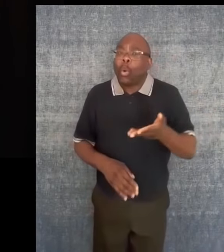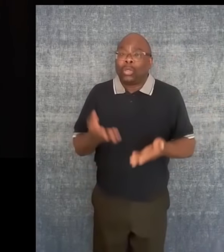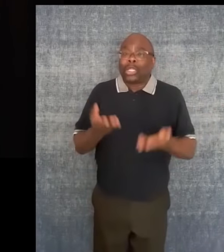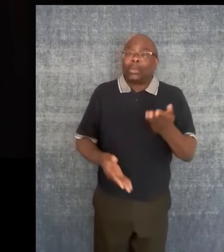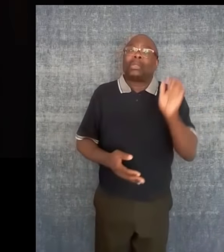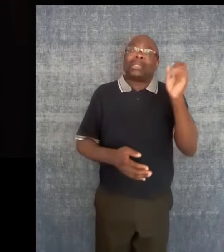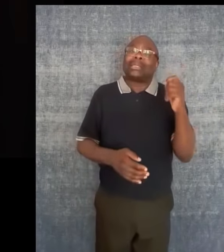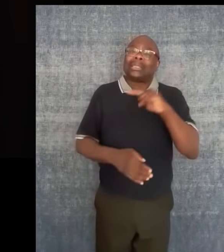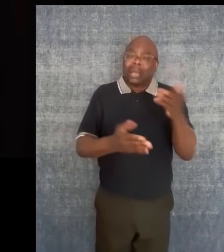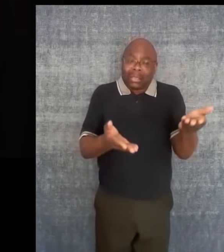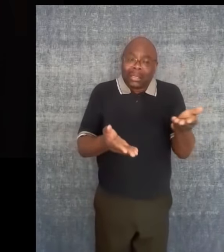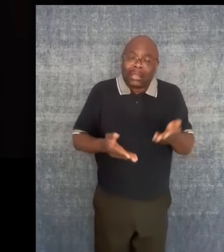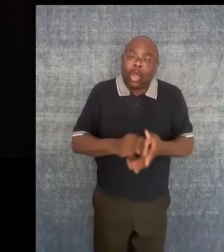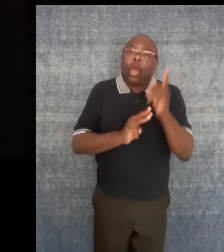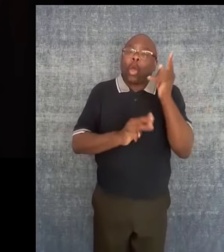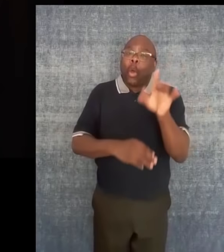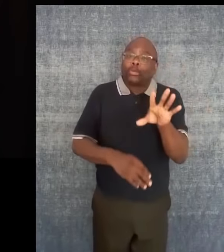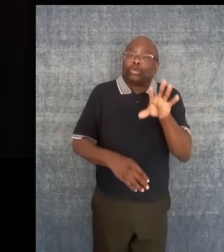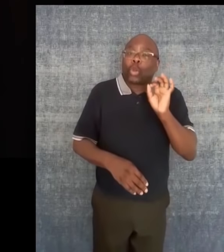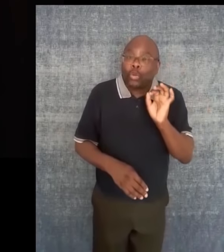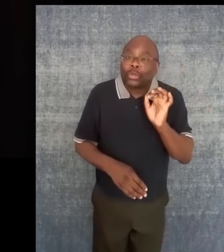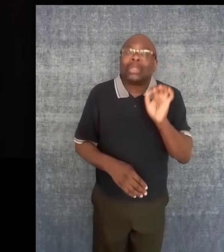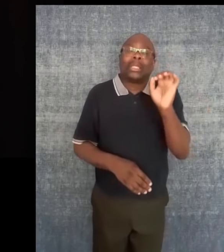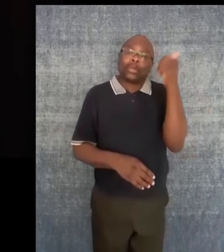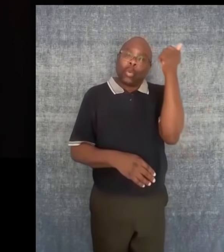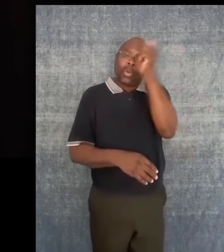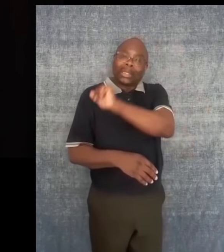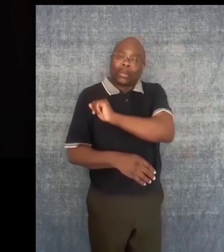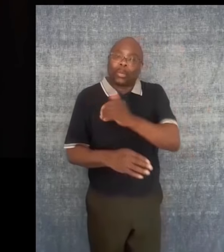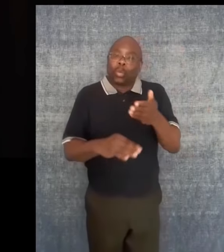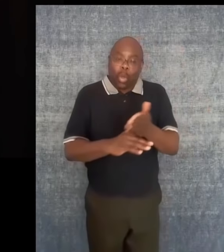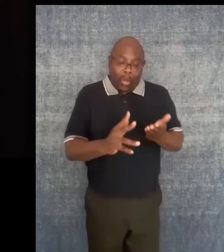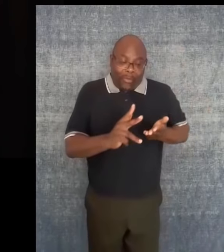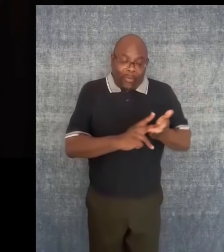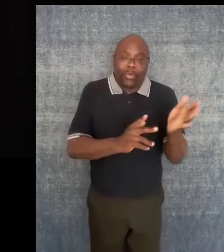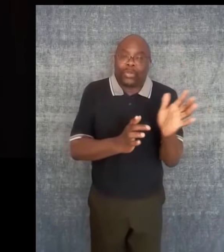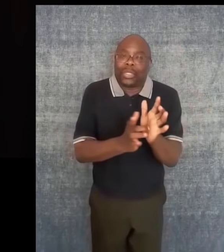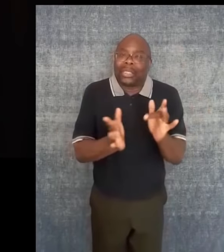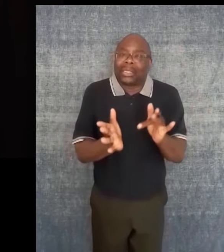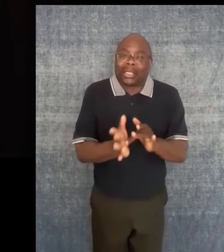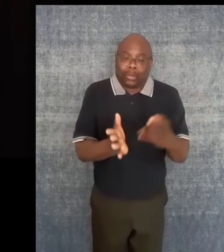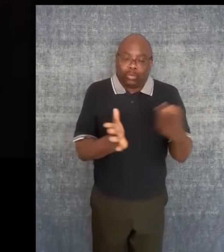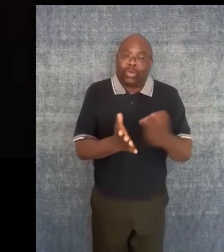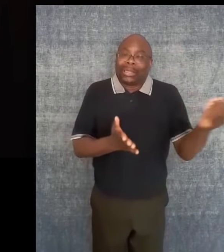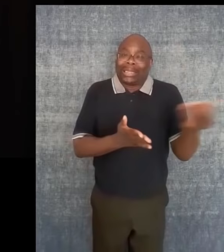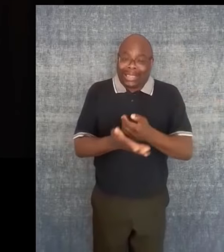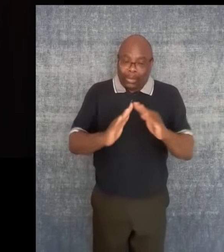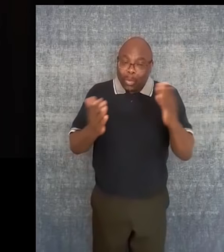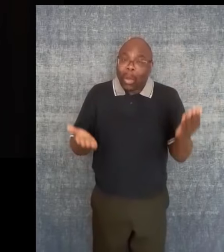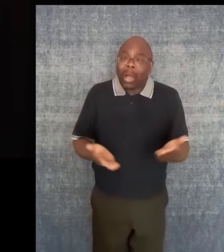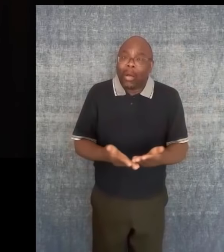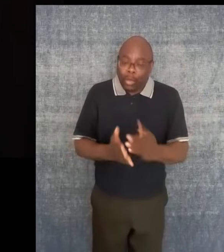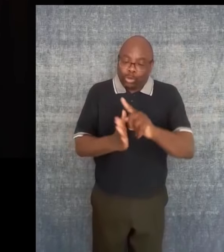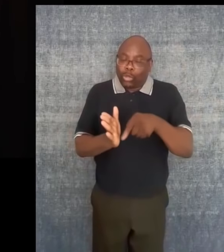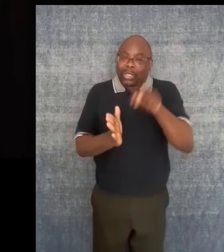to the Son. And God has chosen in his wisdom to work through Jesus to redeem and rescue the world.